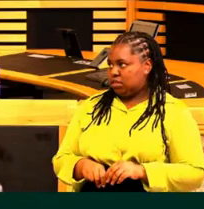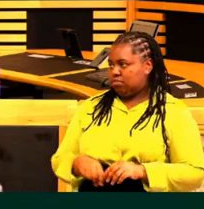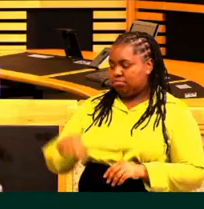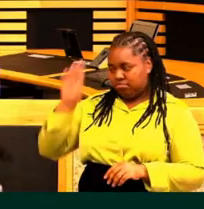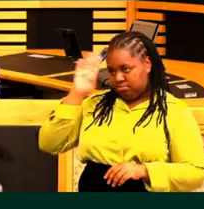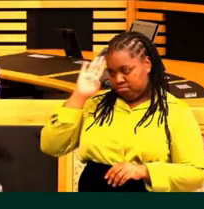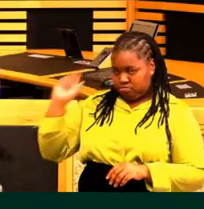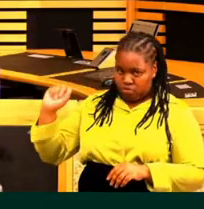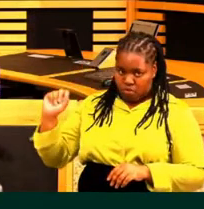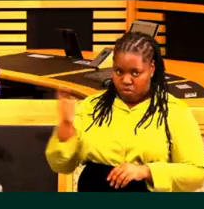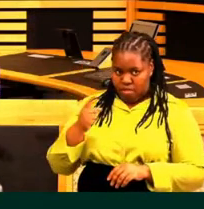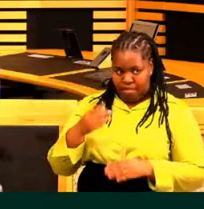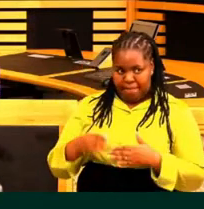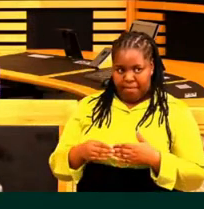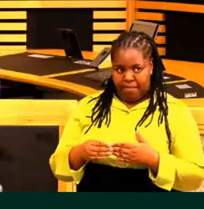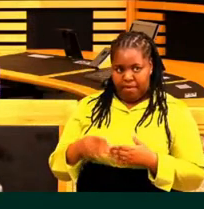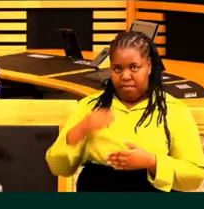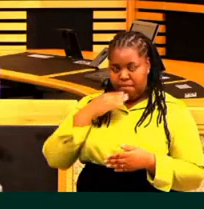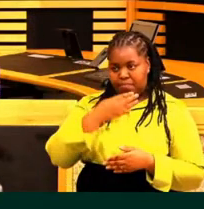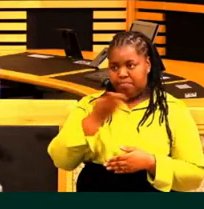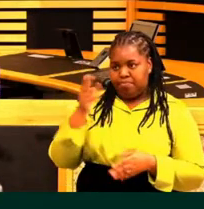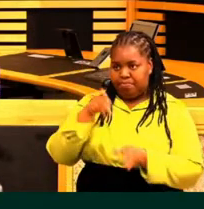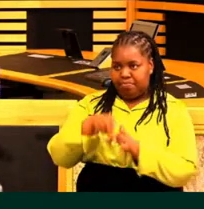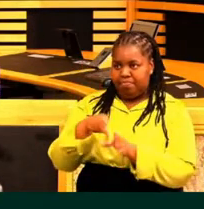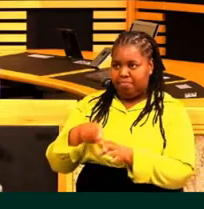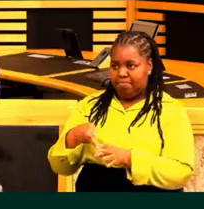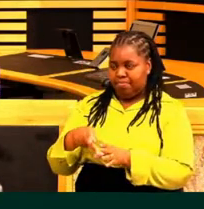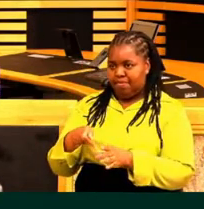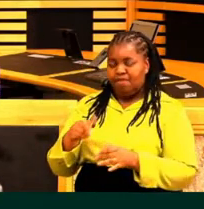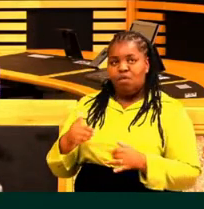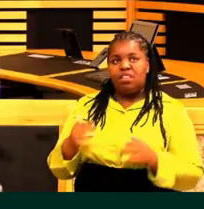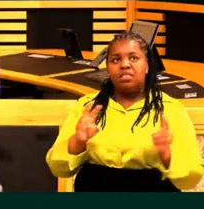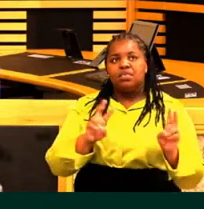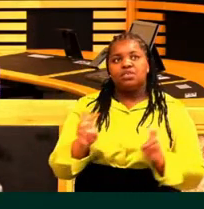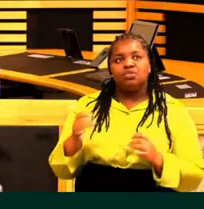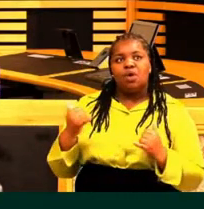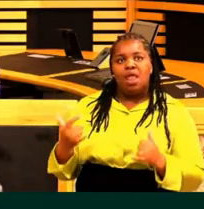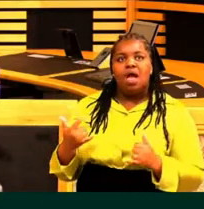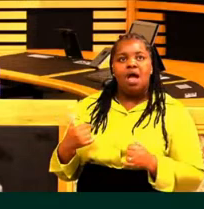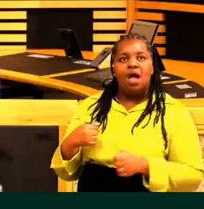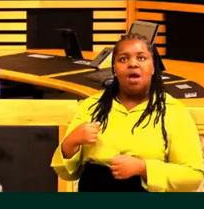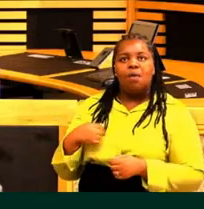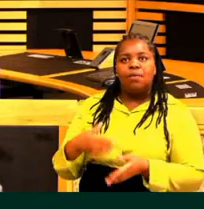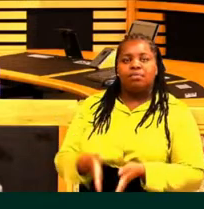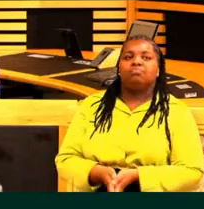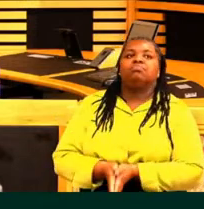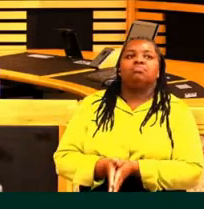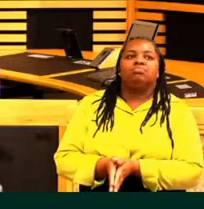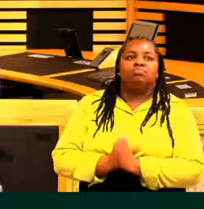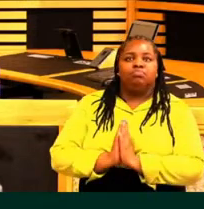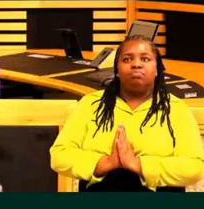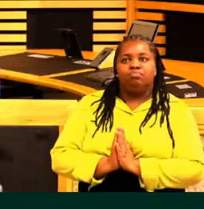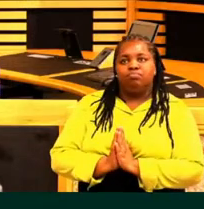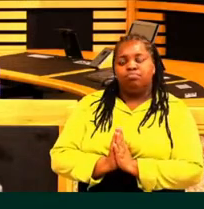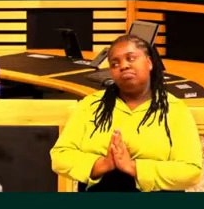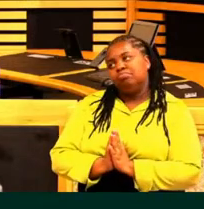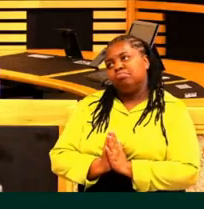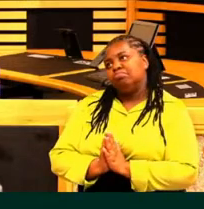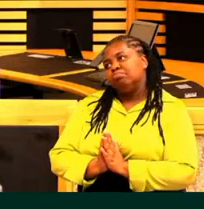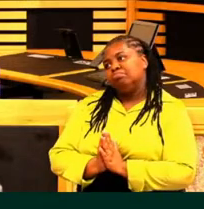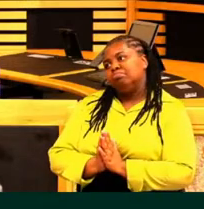members for their participation on this matter I will now I'll request the secretary to